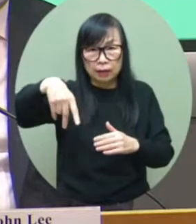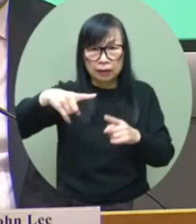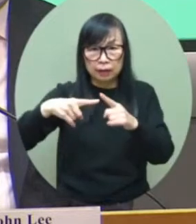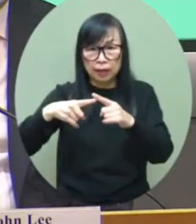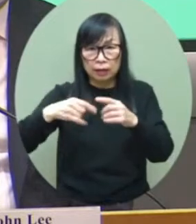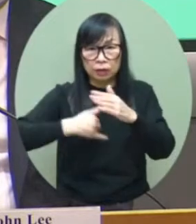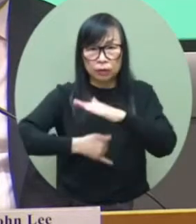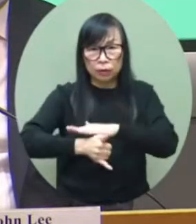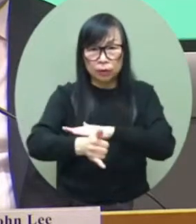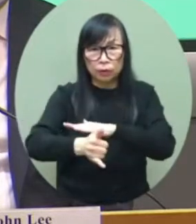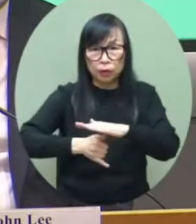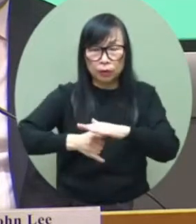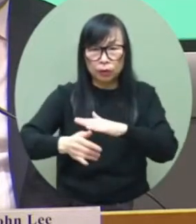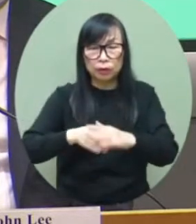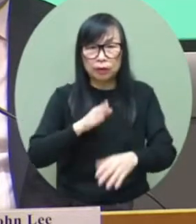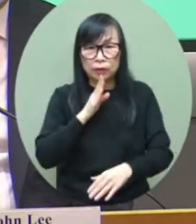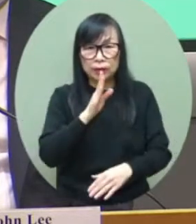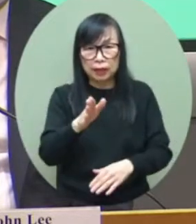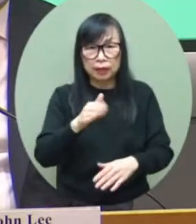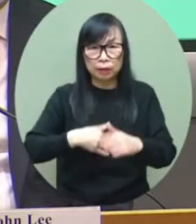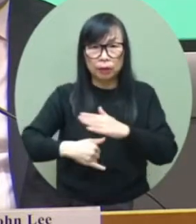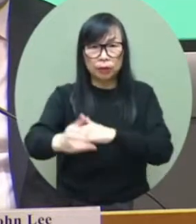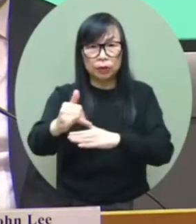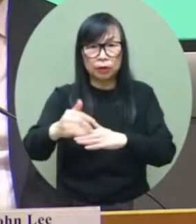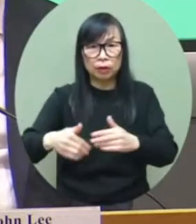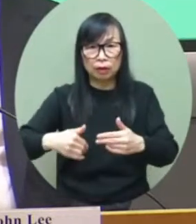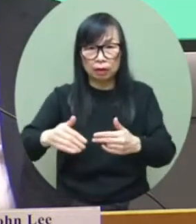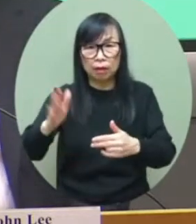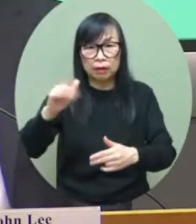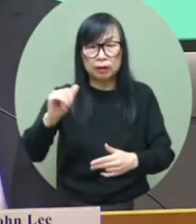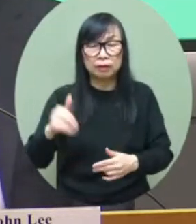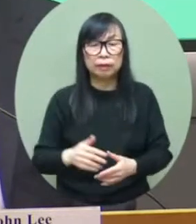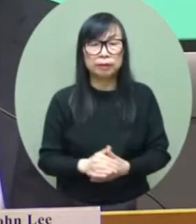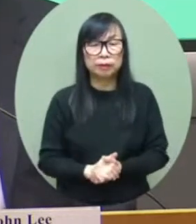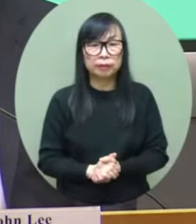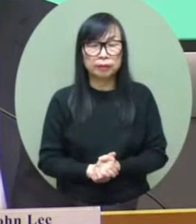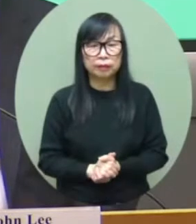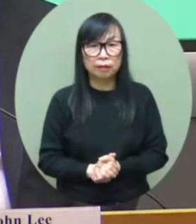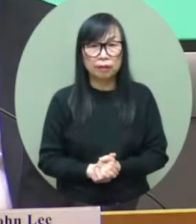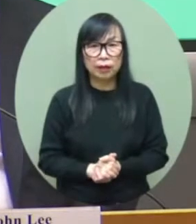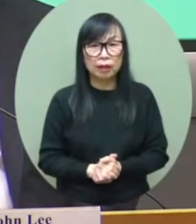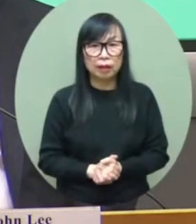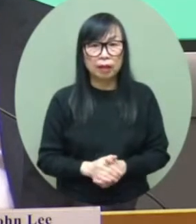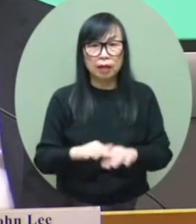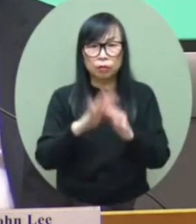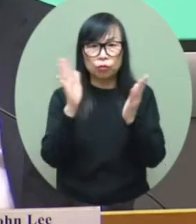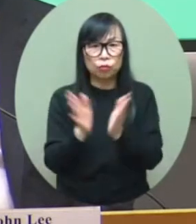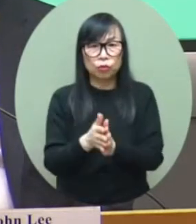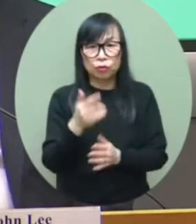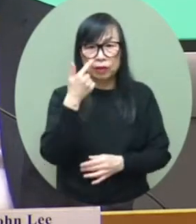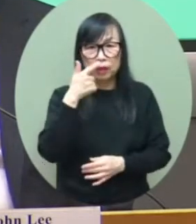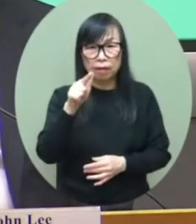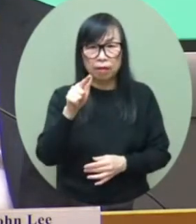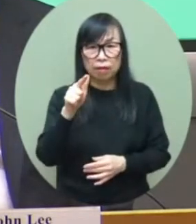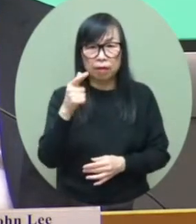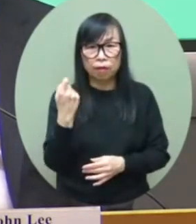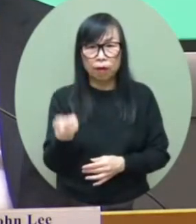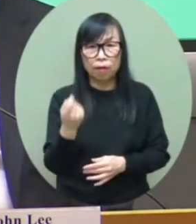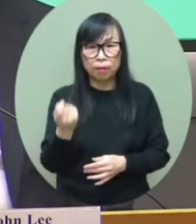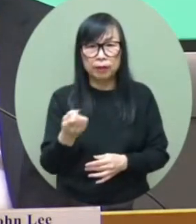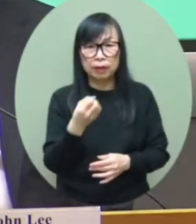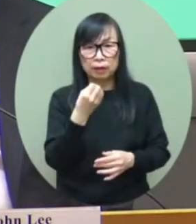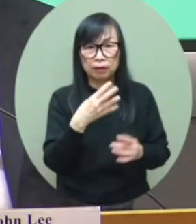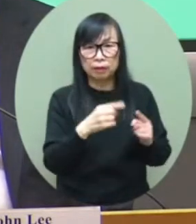of a designated pedestrian tunnel to cross the boundary. This is a brand new